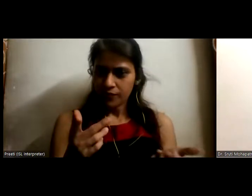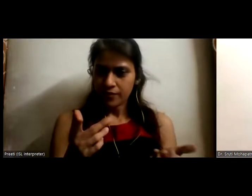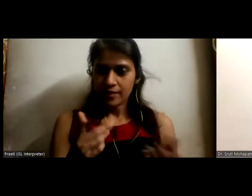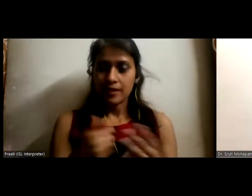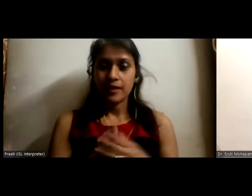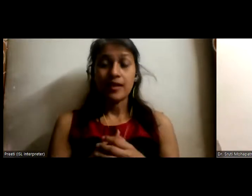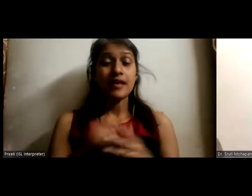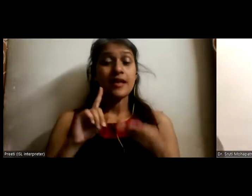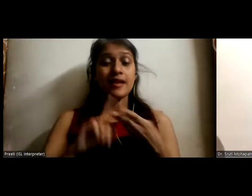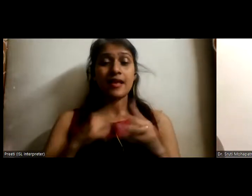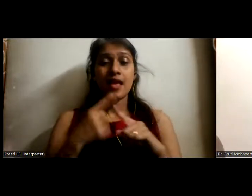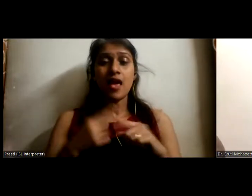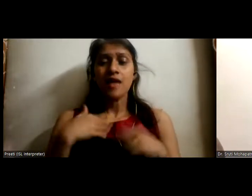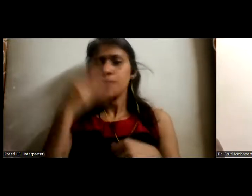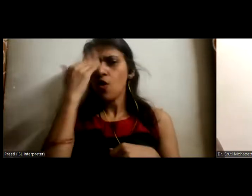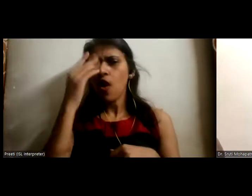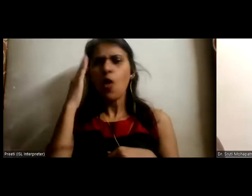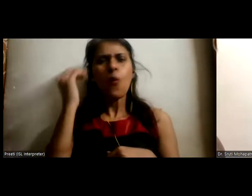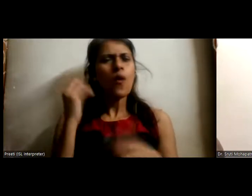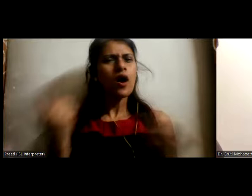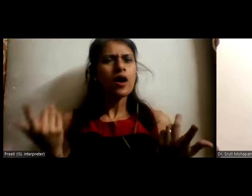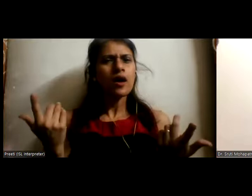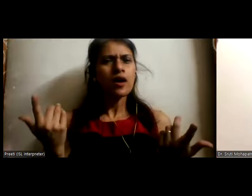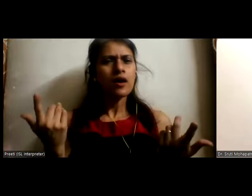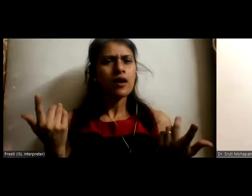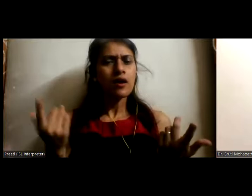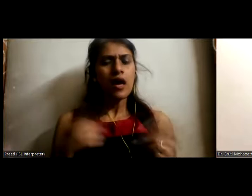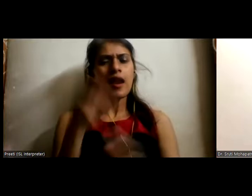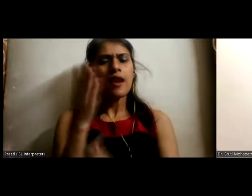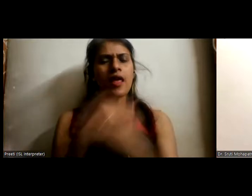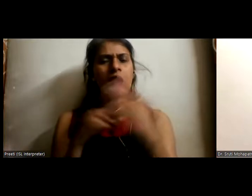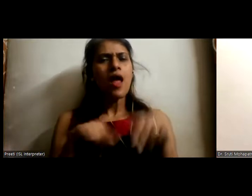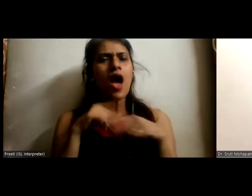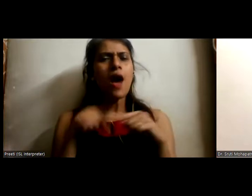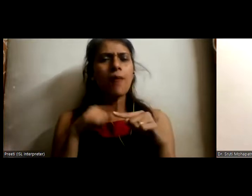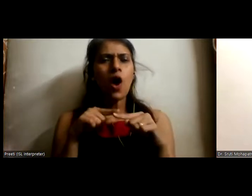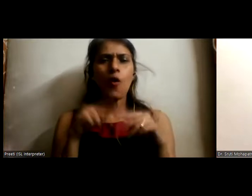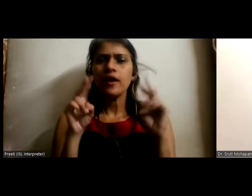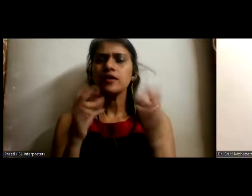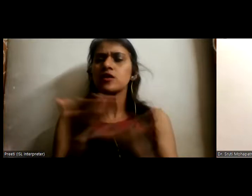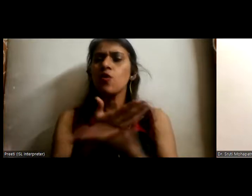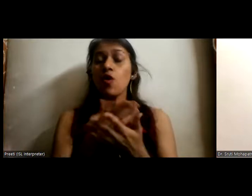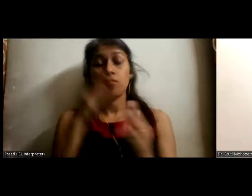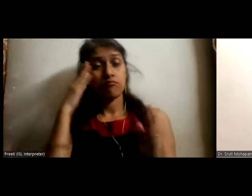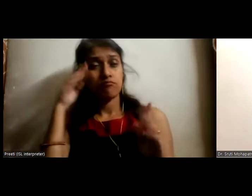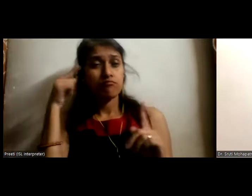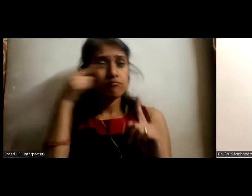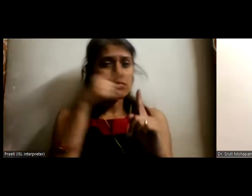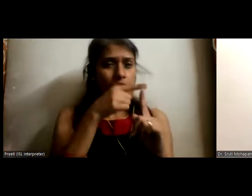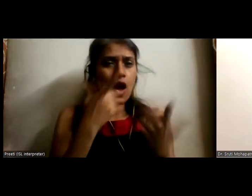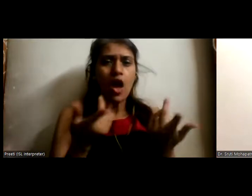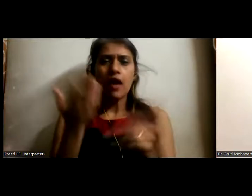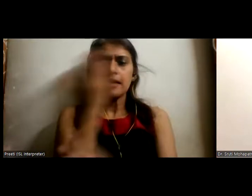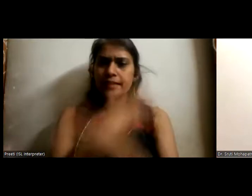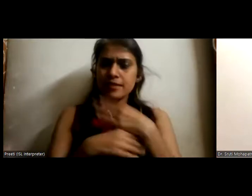disability expert? And why are we talking about disability? Even something more focused within the disability